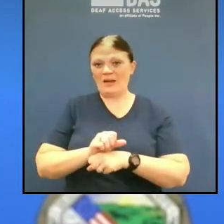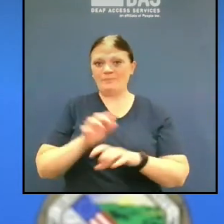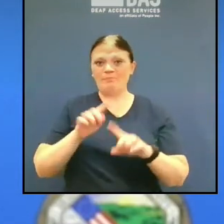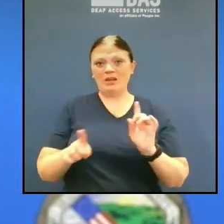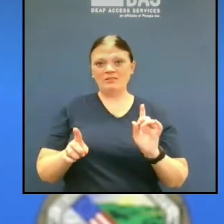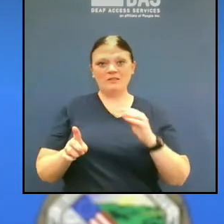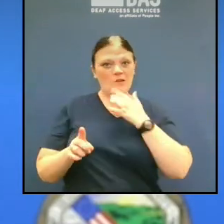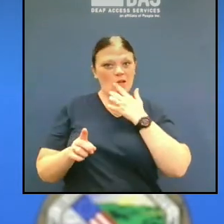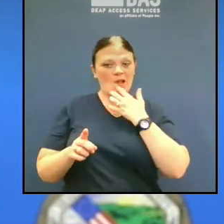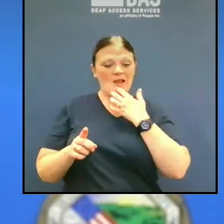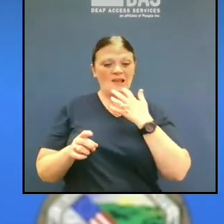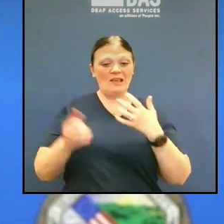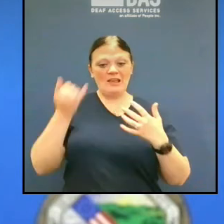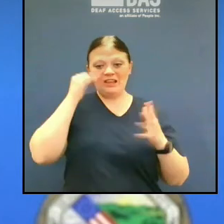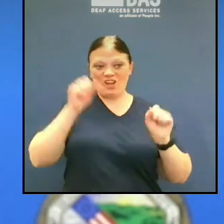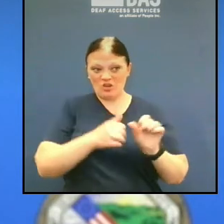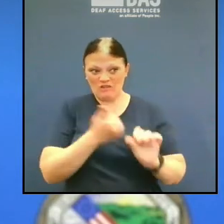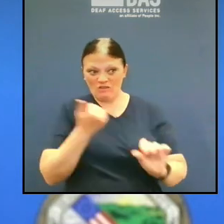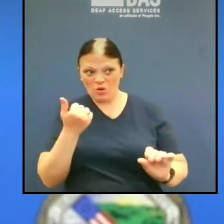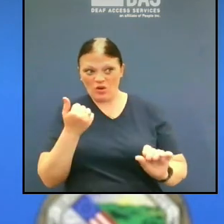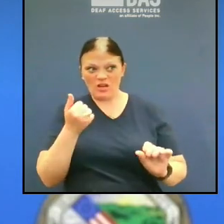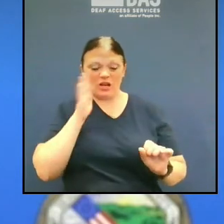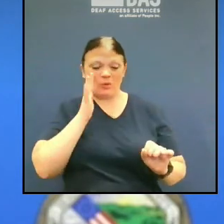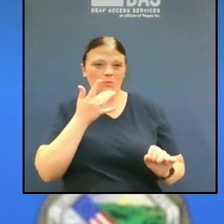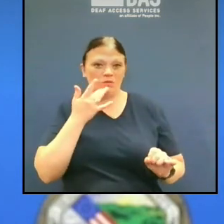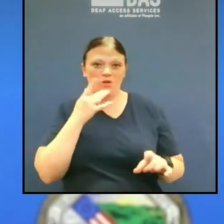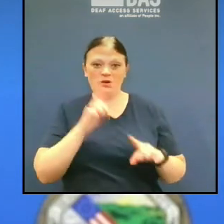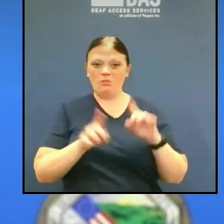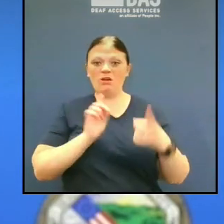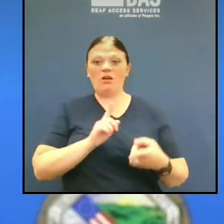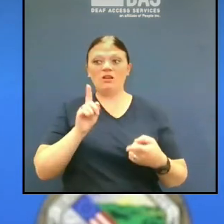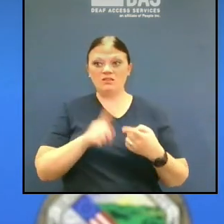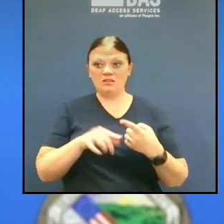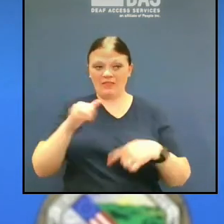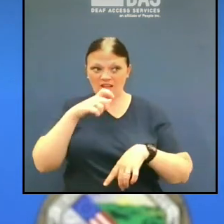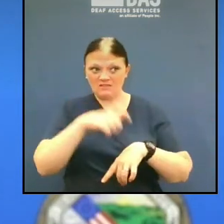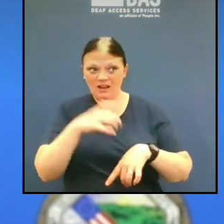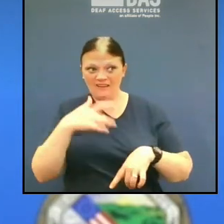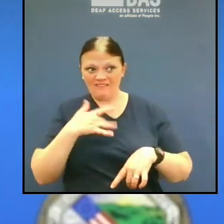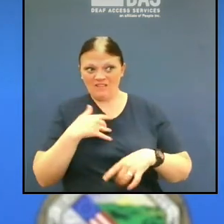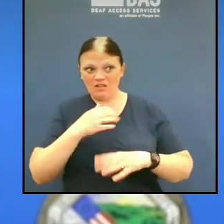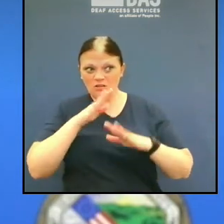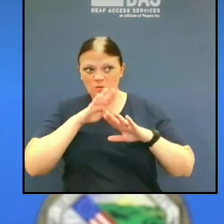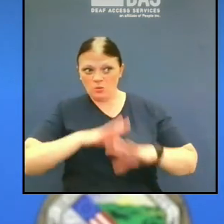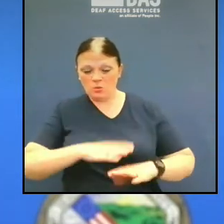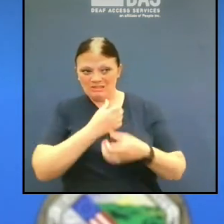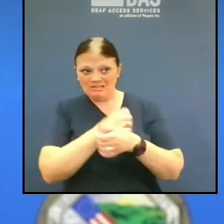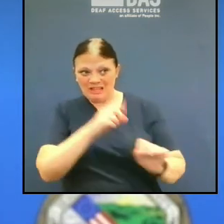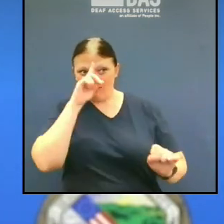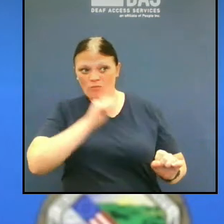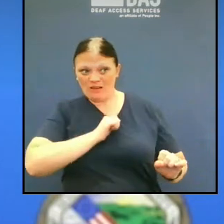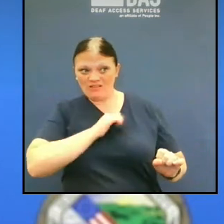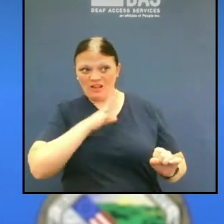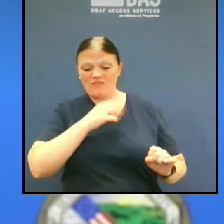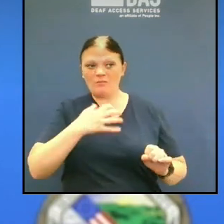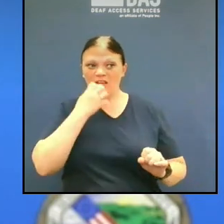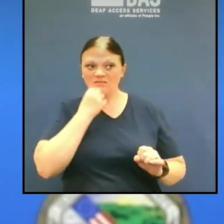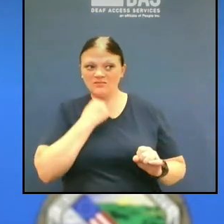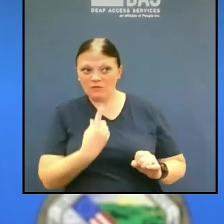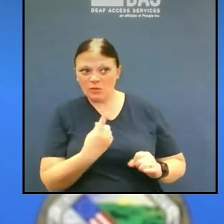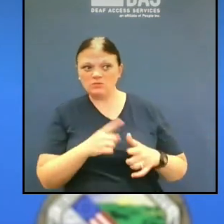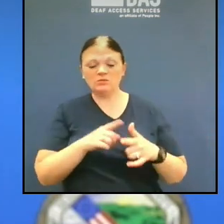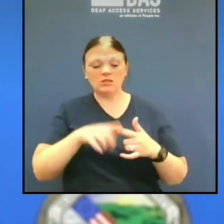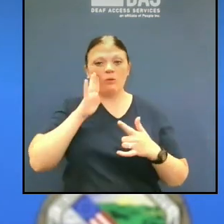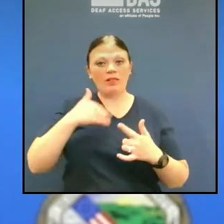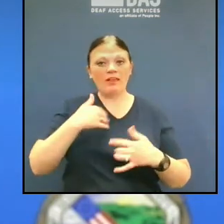But if I could avoid it, I prefer. But until such time as we feel that the matter is safe for myself and my loved ones, we'll have